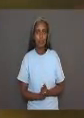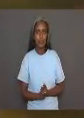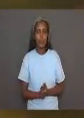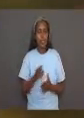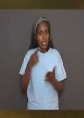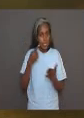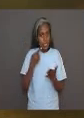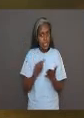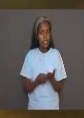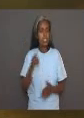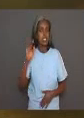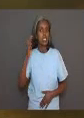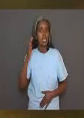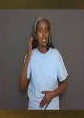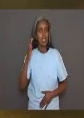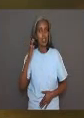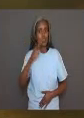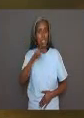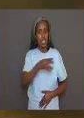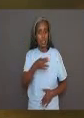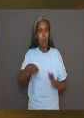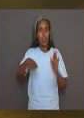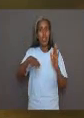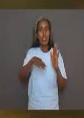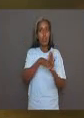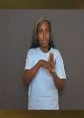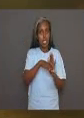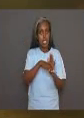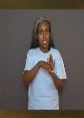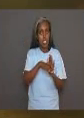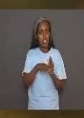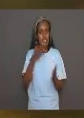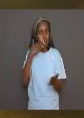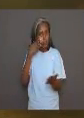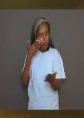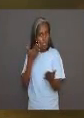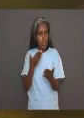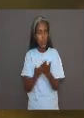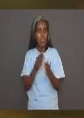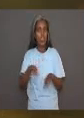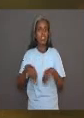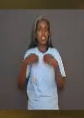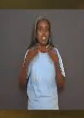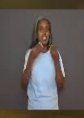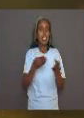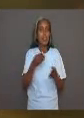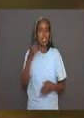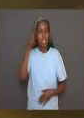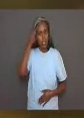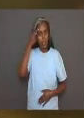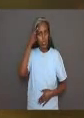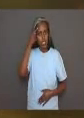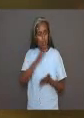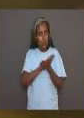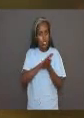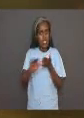This kind of tabular representation is good at giving concise